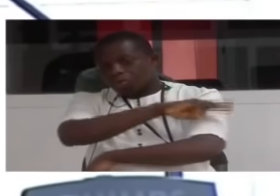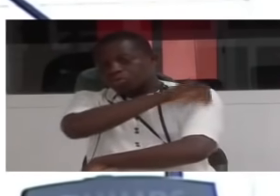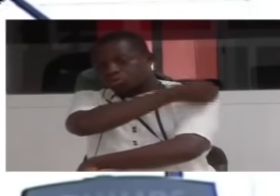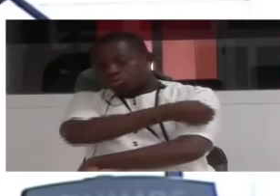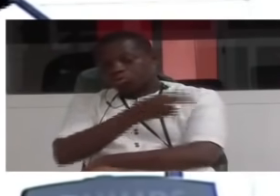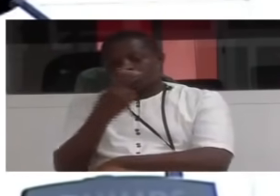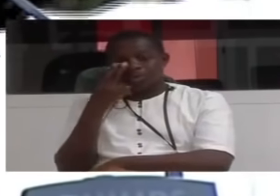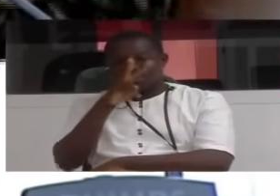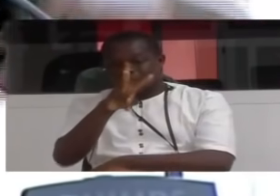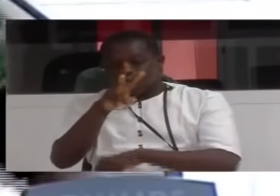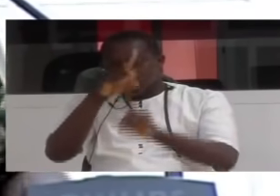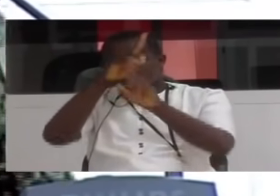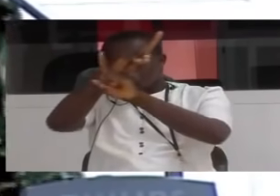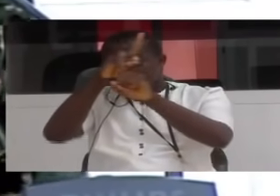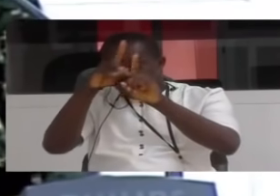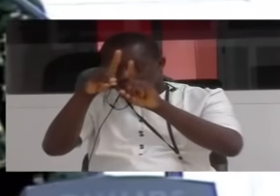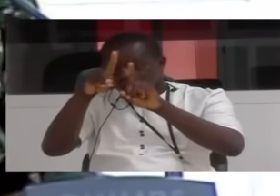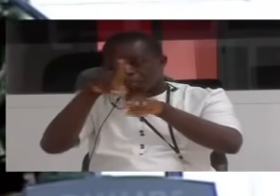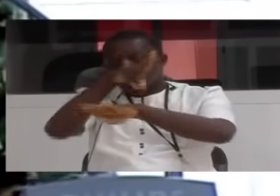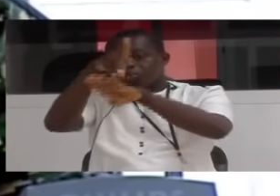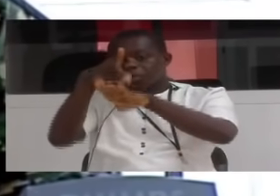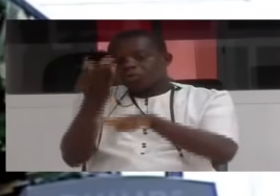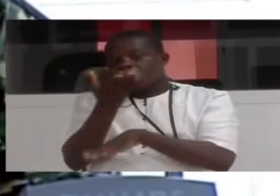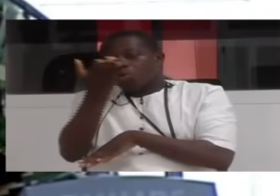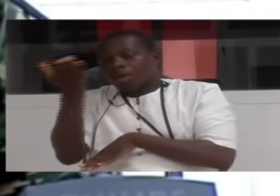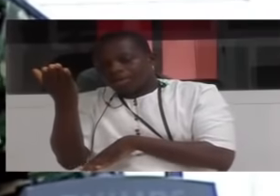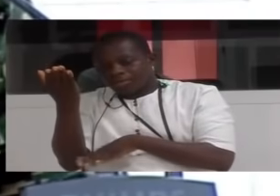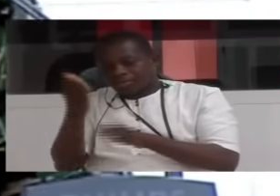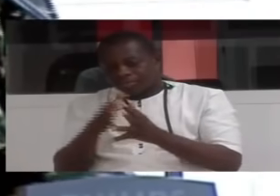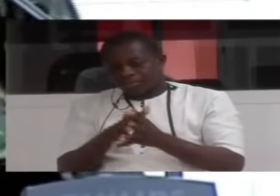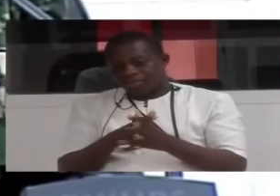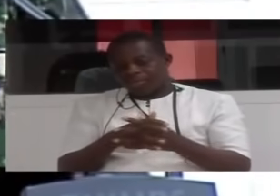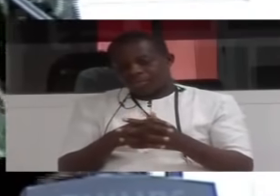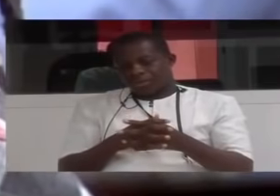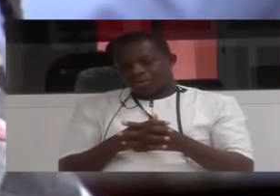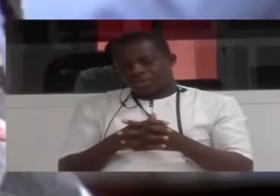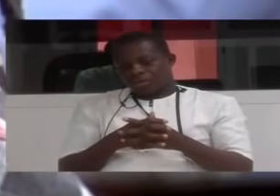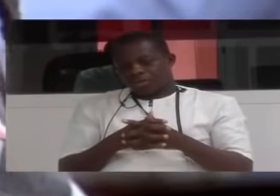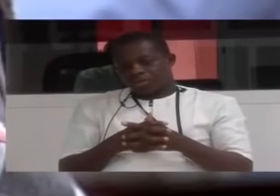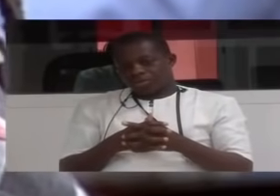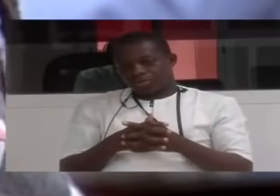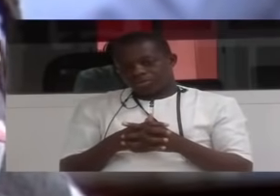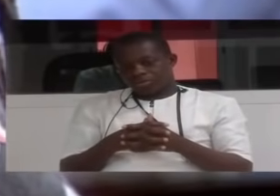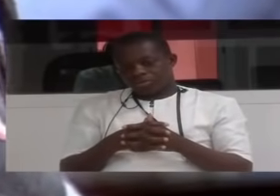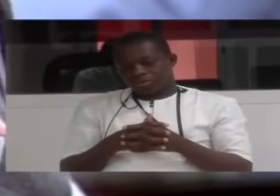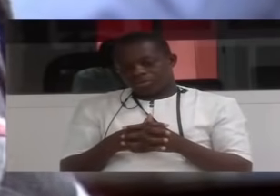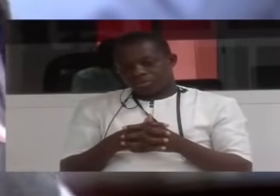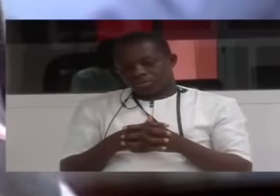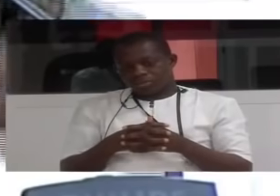a la position of bedaming. But go into the hospital and check and see where his position